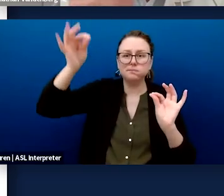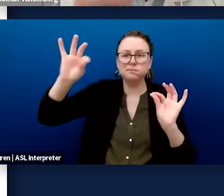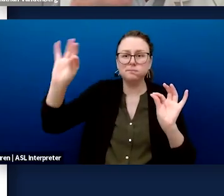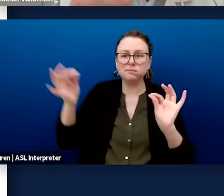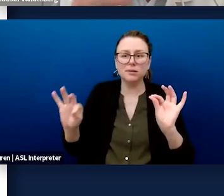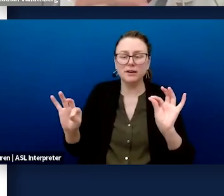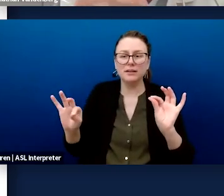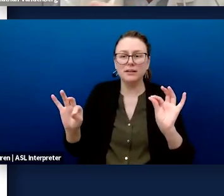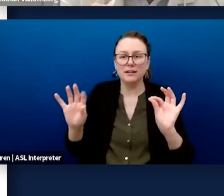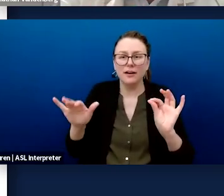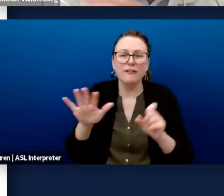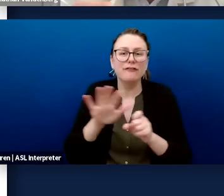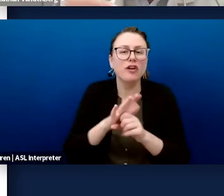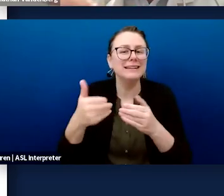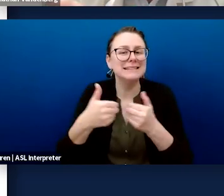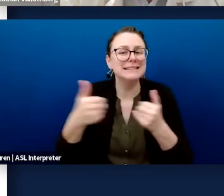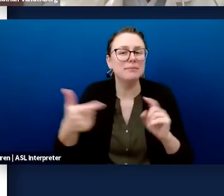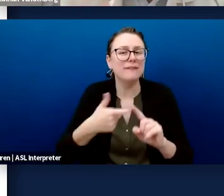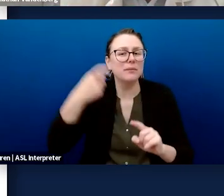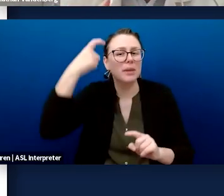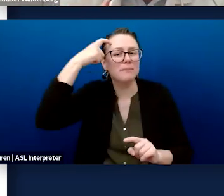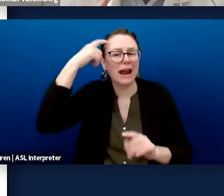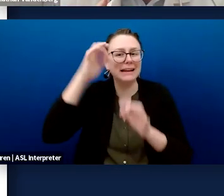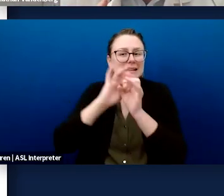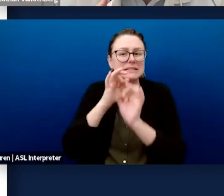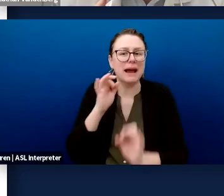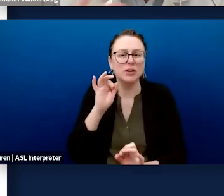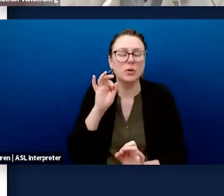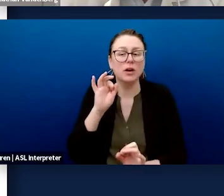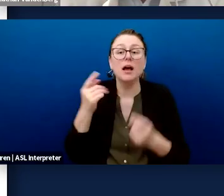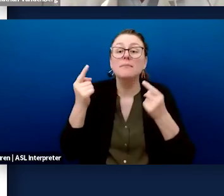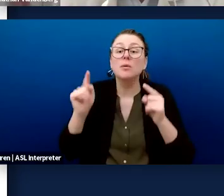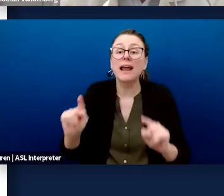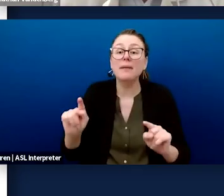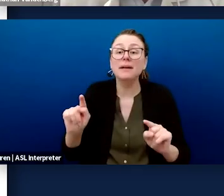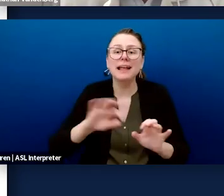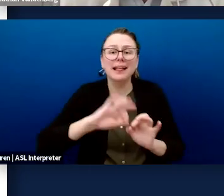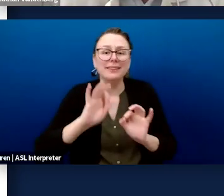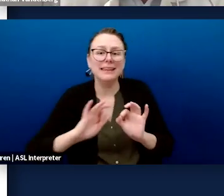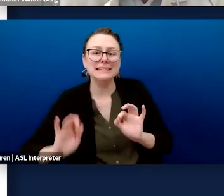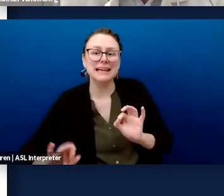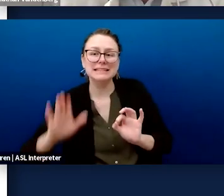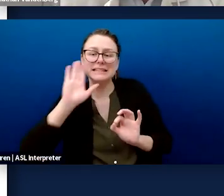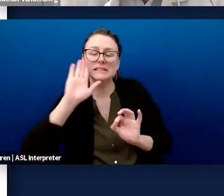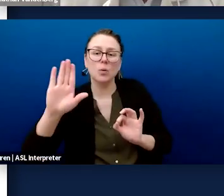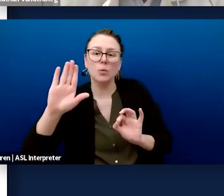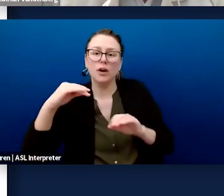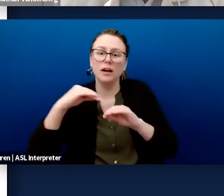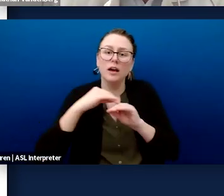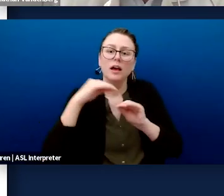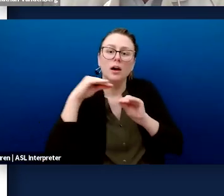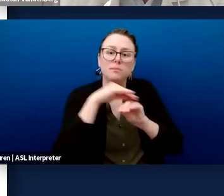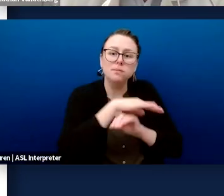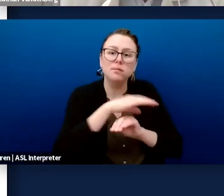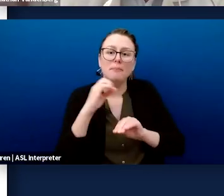And what they realized is those intestines blew back. And you wonder, well, if it's connected from the brain and the spinal cord,